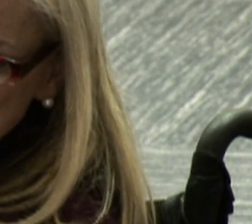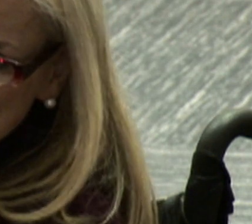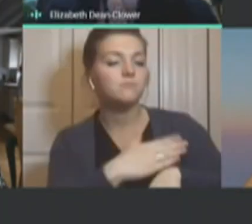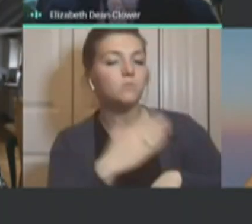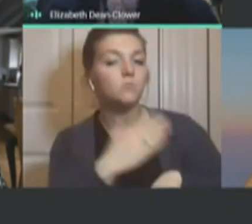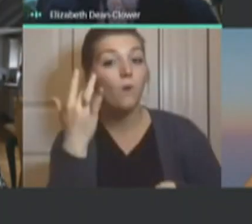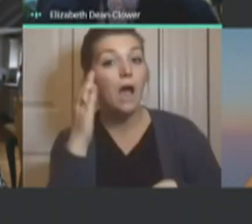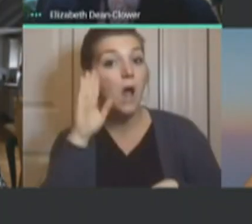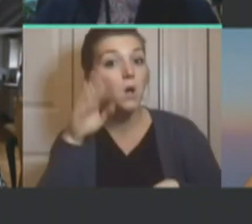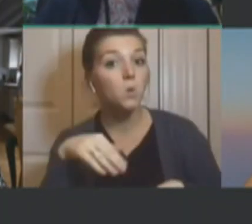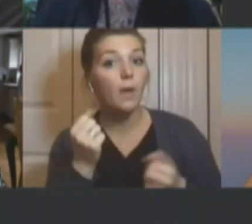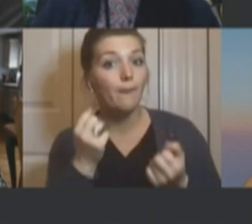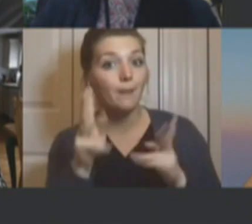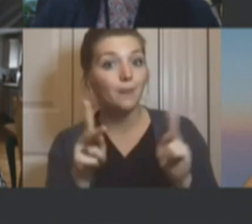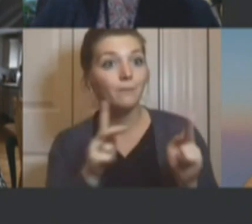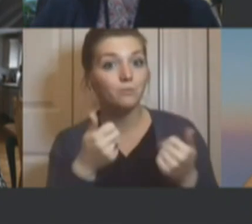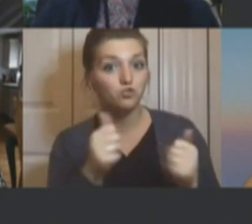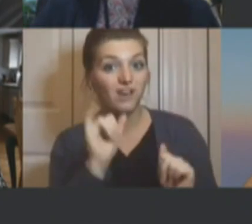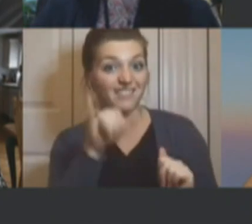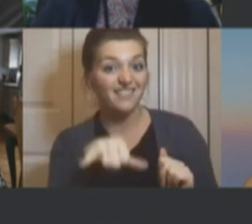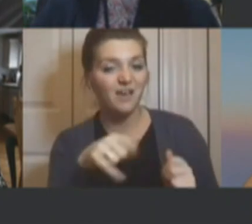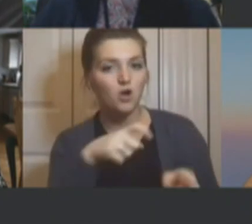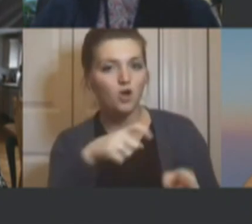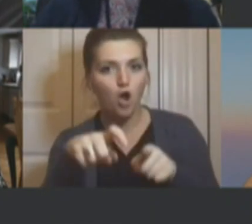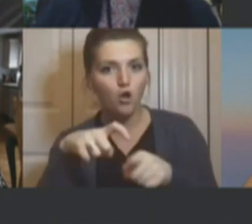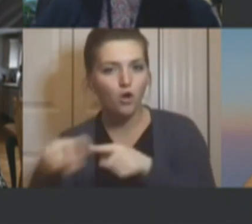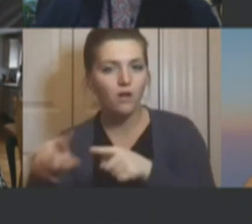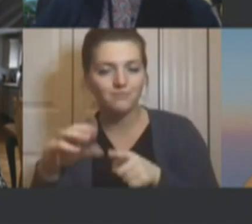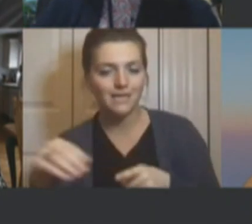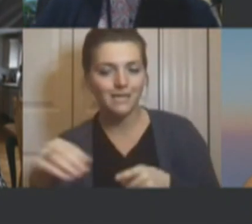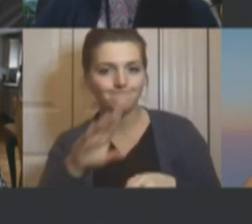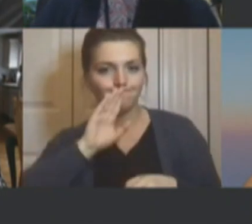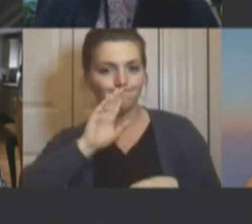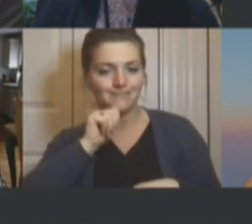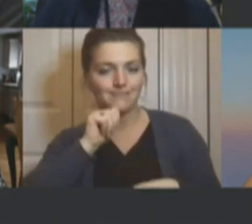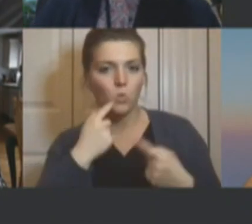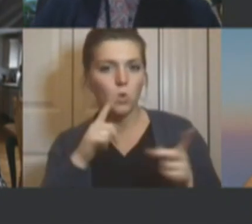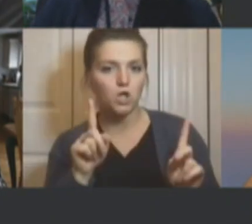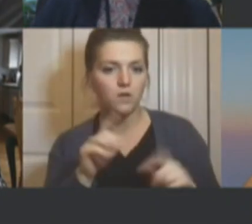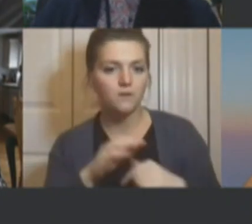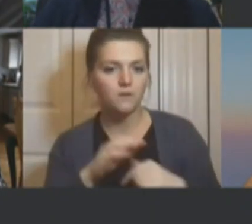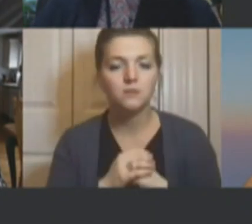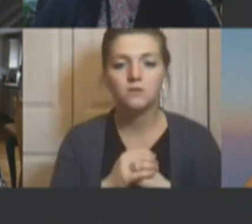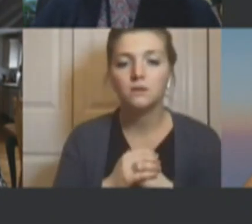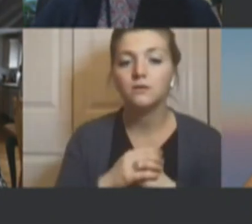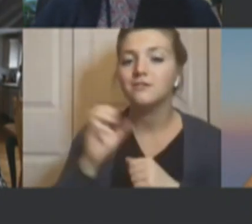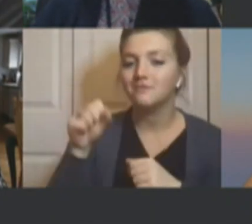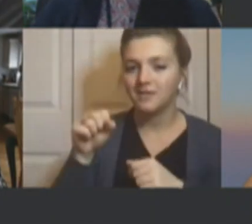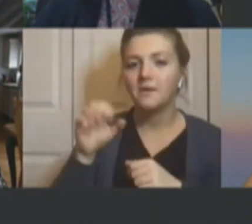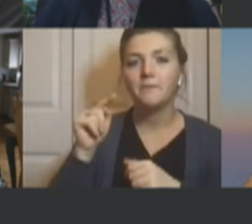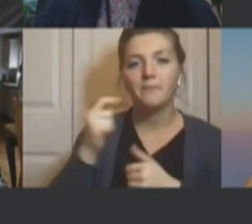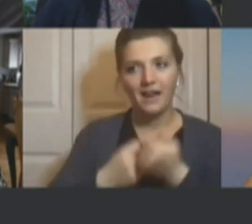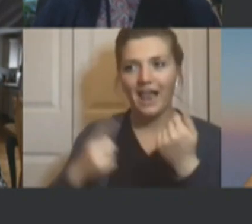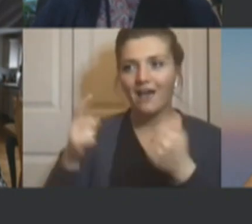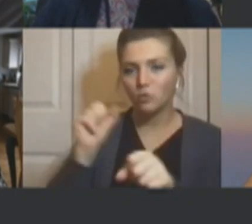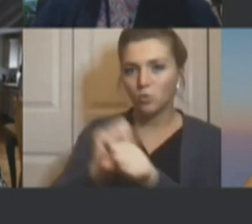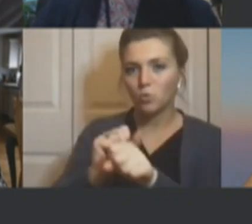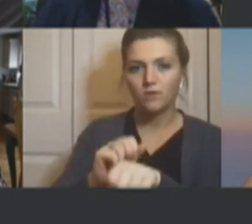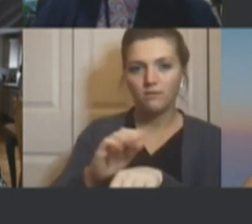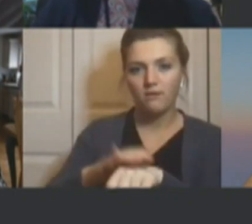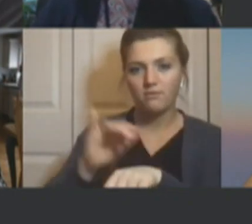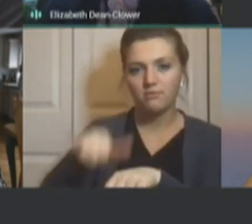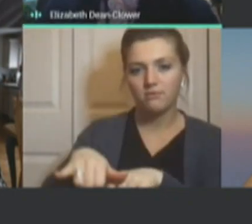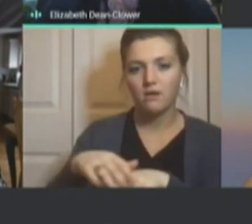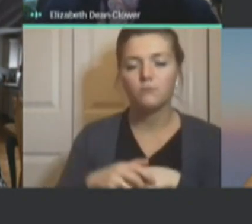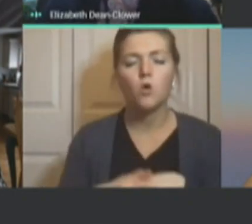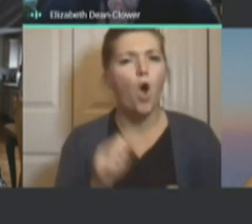very process. yeah, we can only hope. It's evolving. Right, but everybody is working on it. You can rest assured of that. Oh, yeah, no,